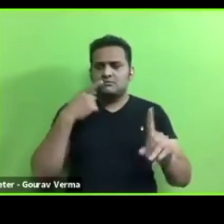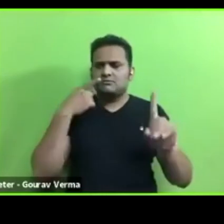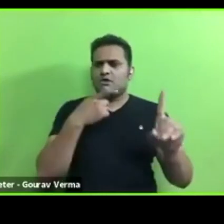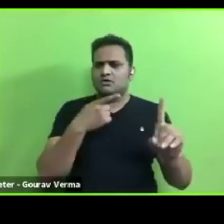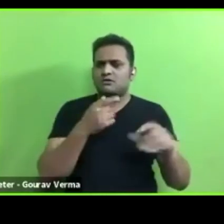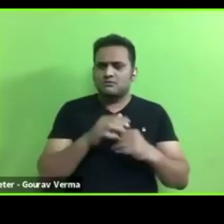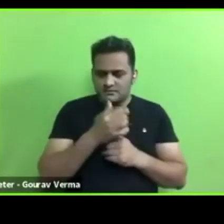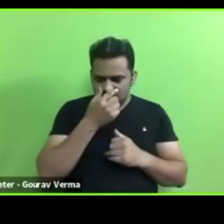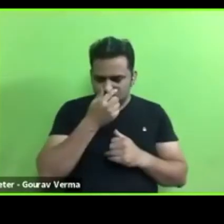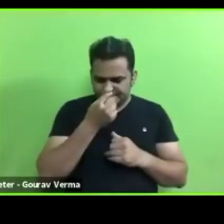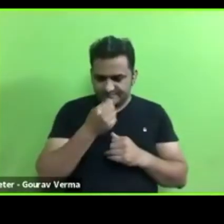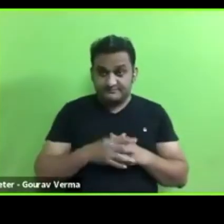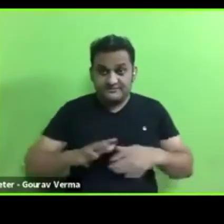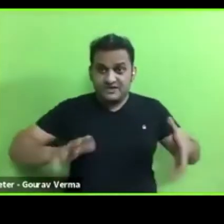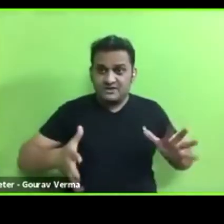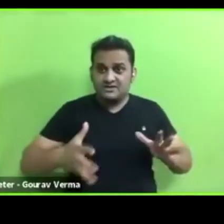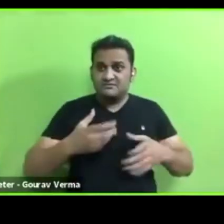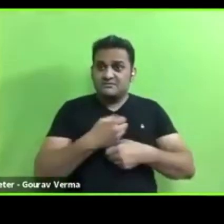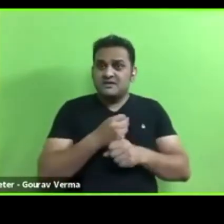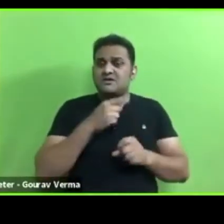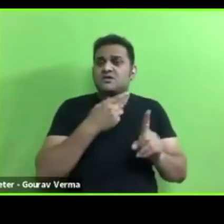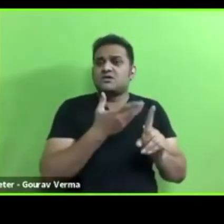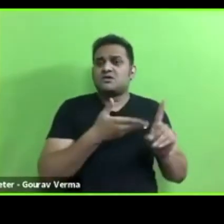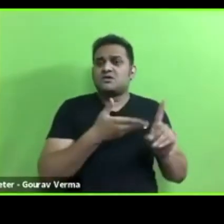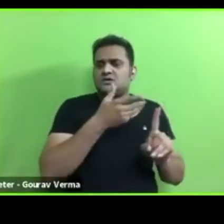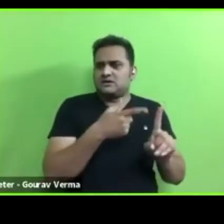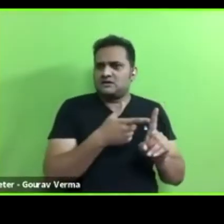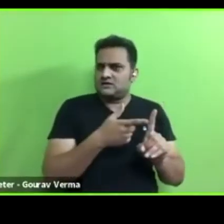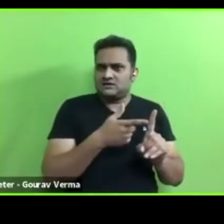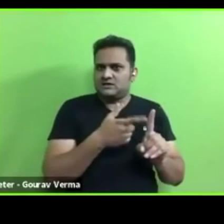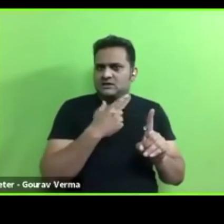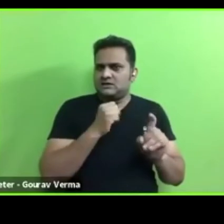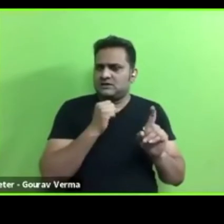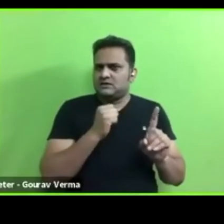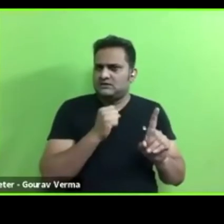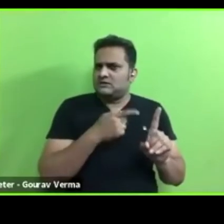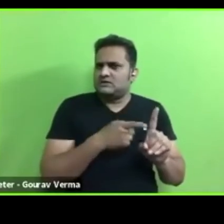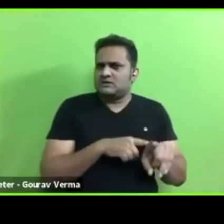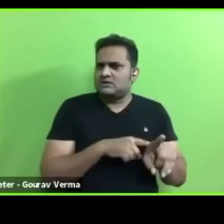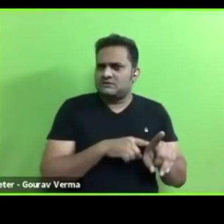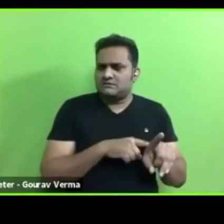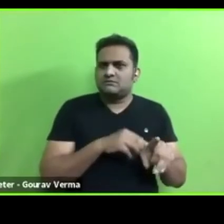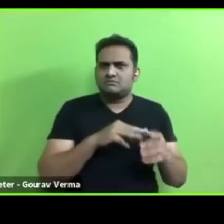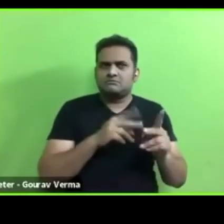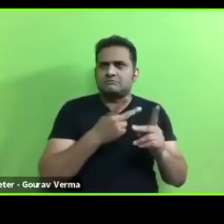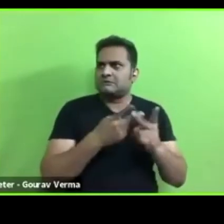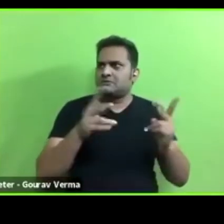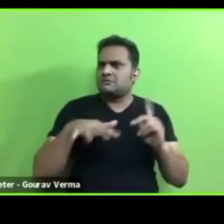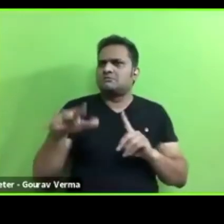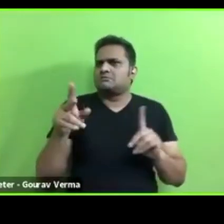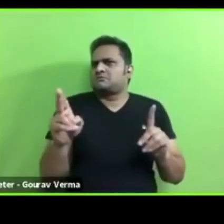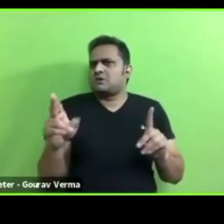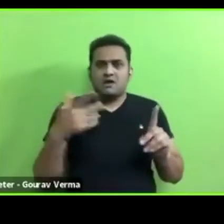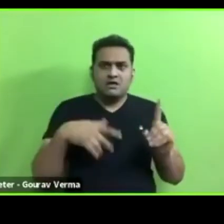is that the Mridangam maker is in a more complicated situation than many others. Because not